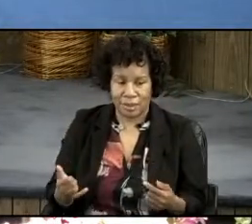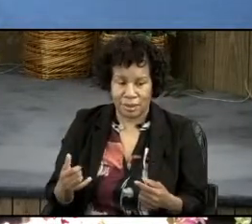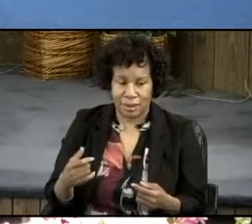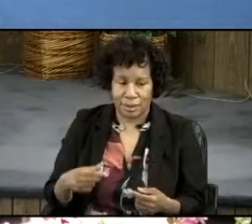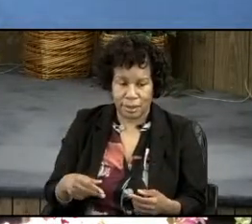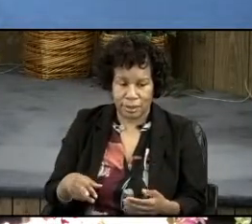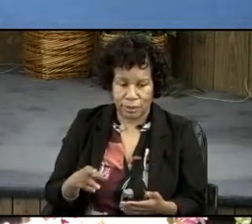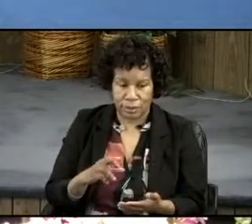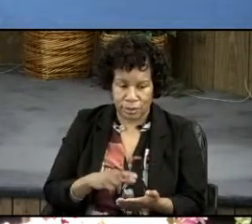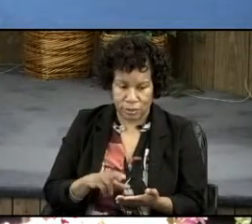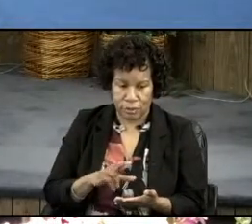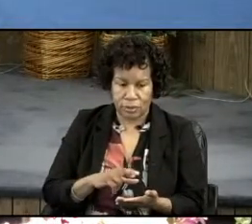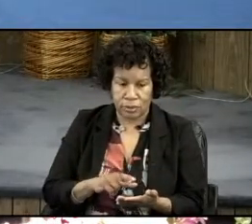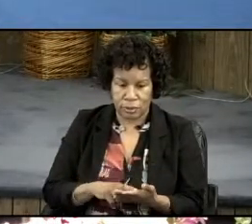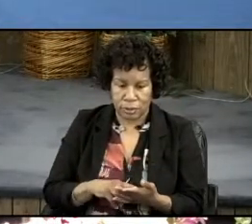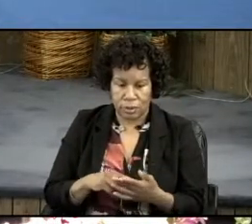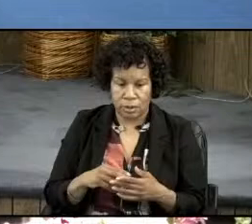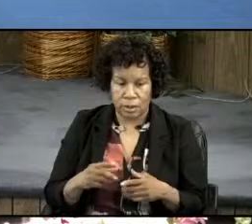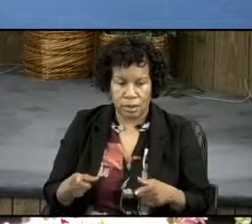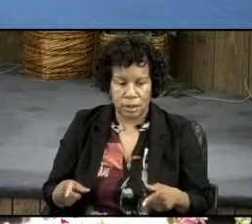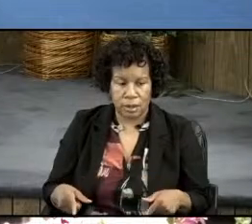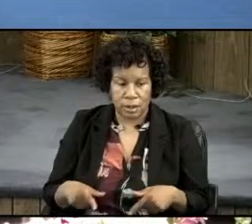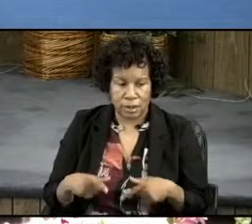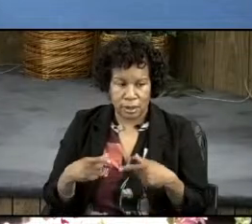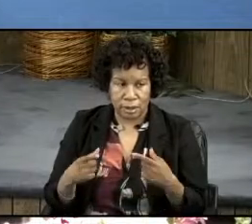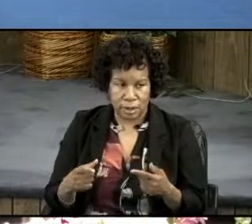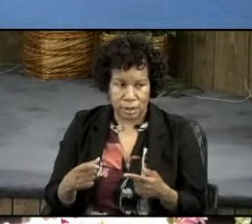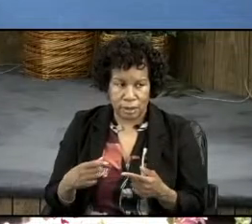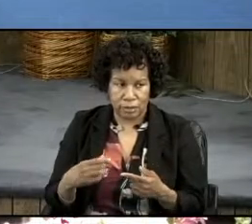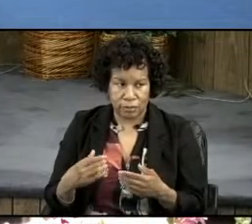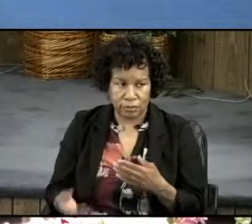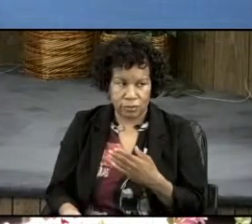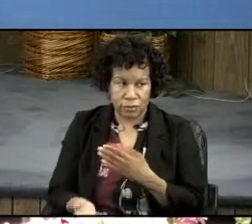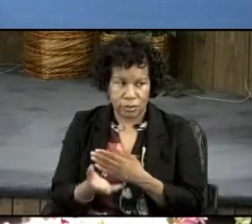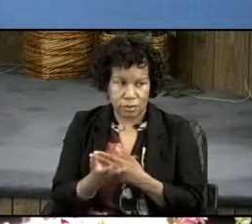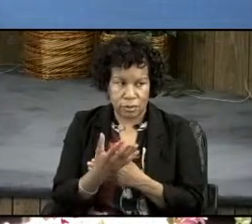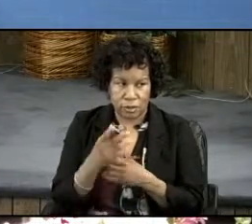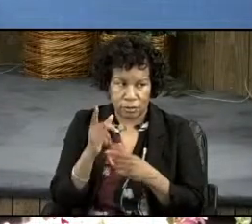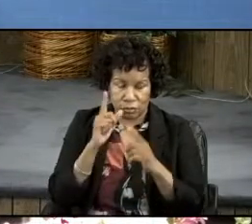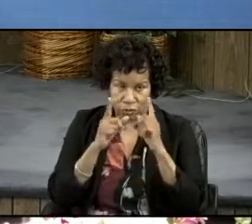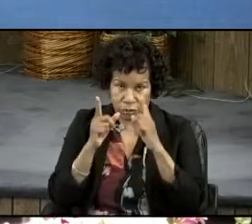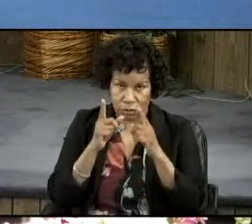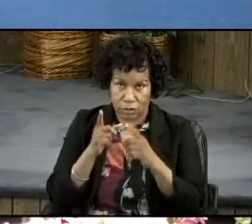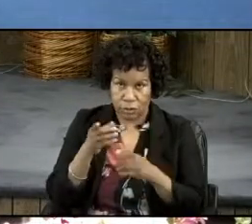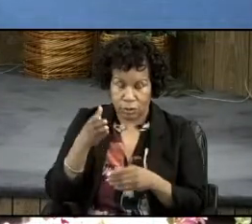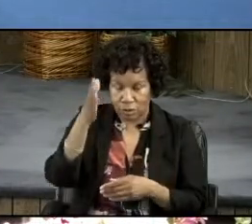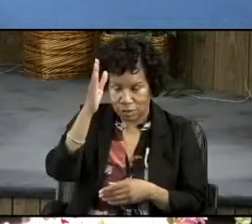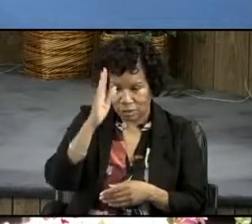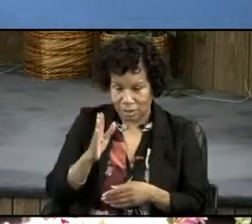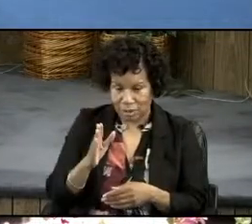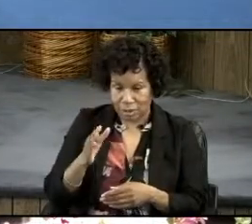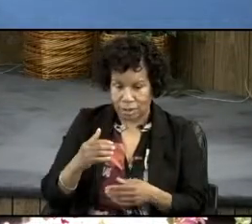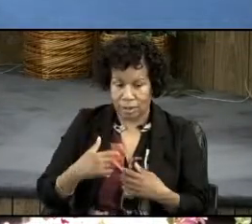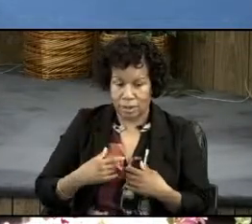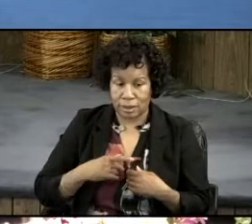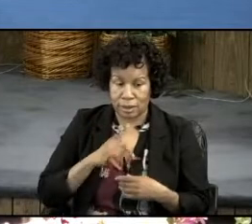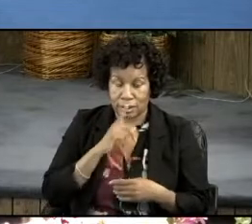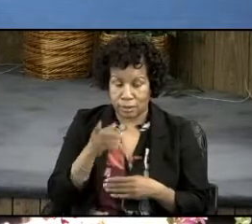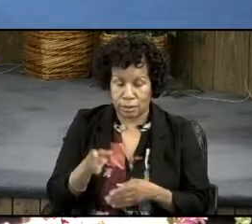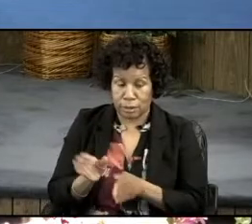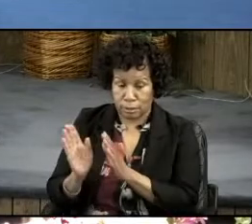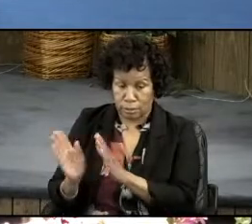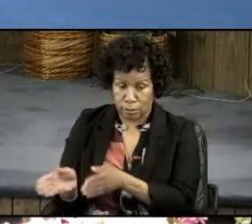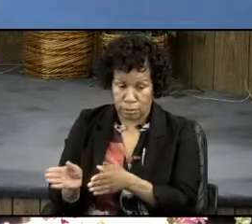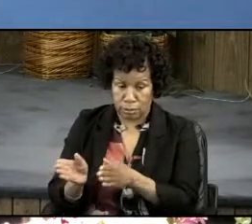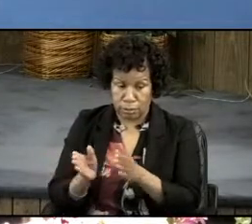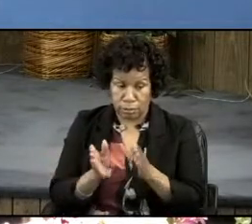life flashes before his eyes, and he realizes from the very beginning, God has been preparing me.